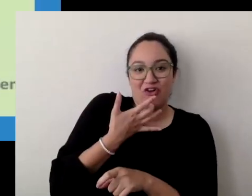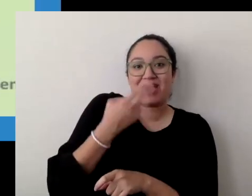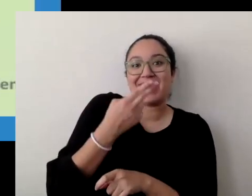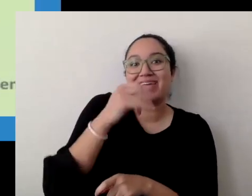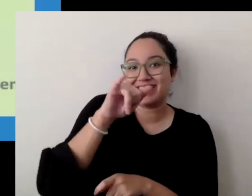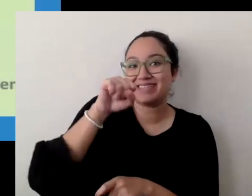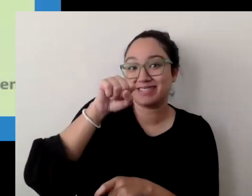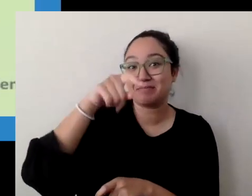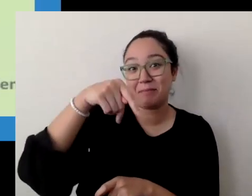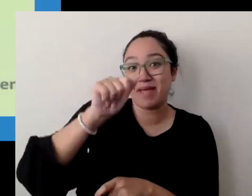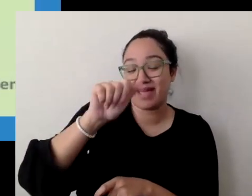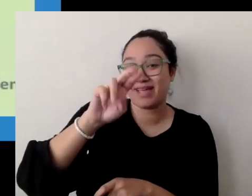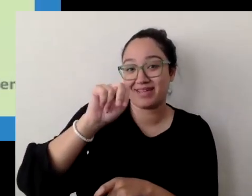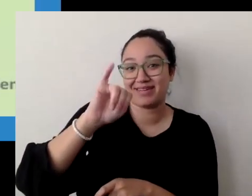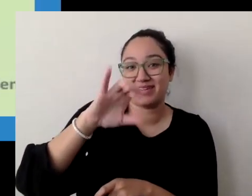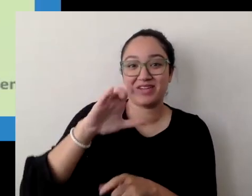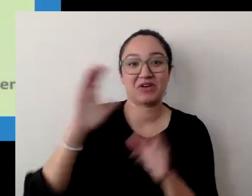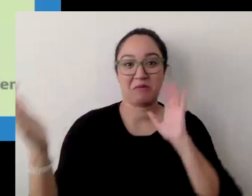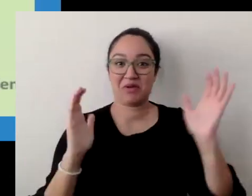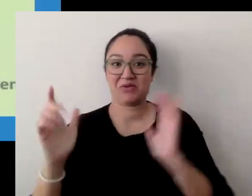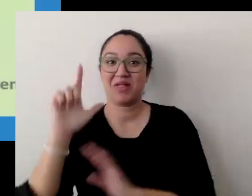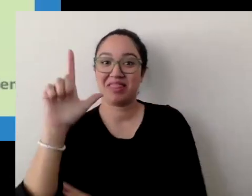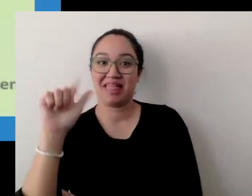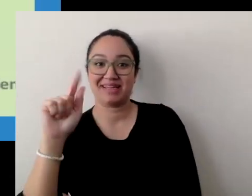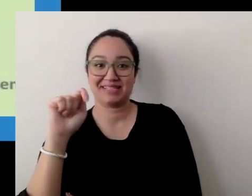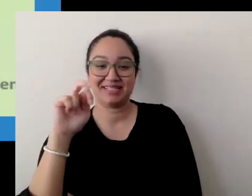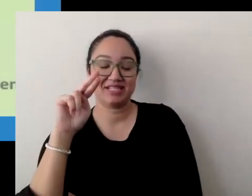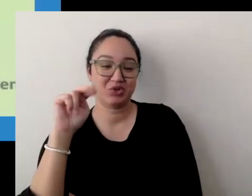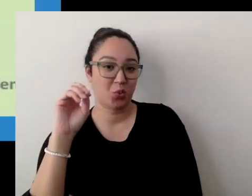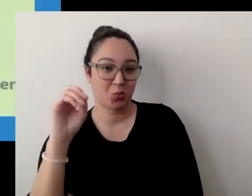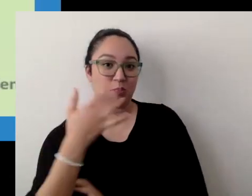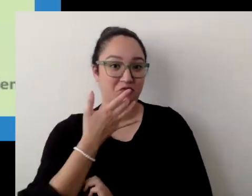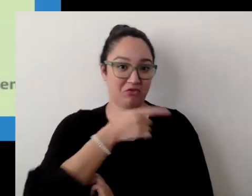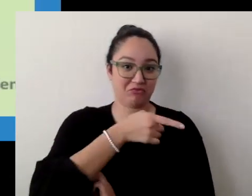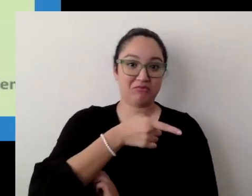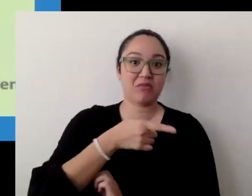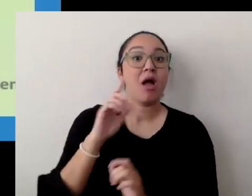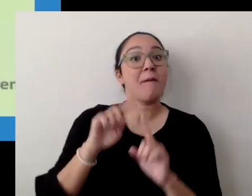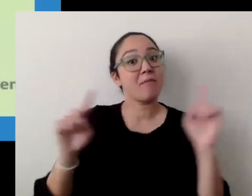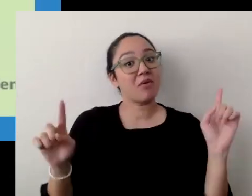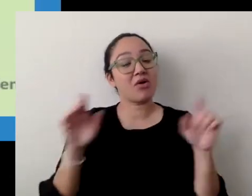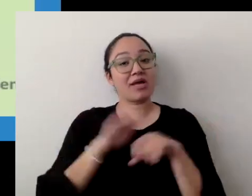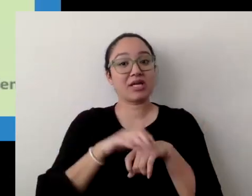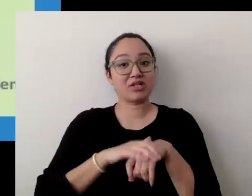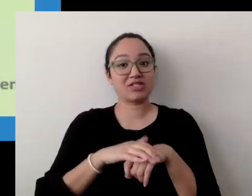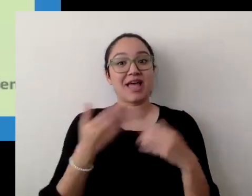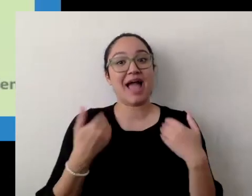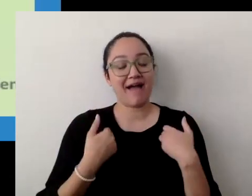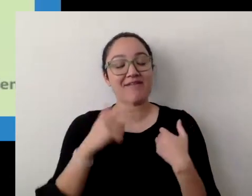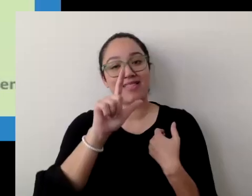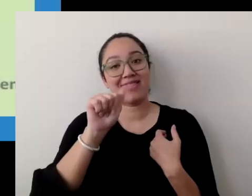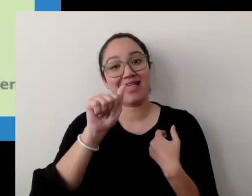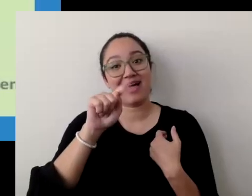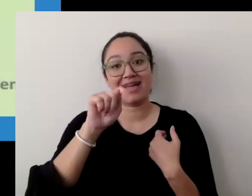Hispanic rather Mhm. than Latino. However, in English, there is a term, Latin American, and it